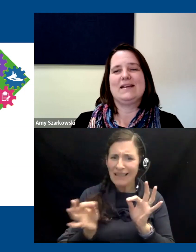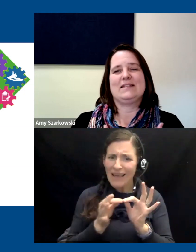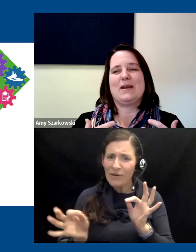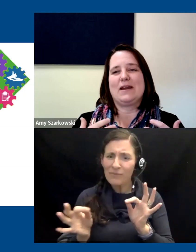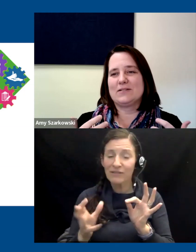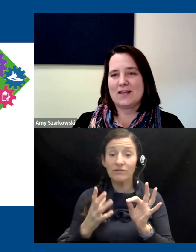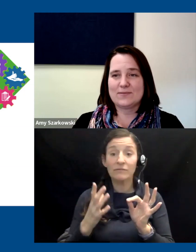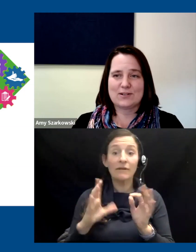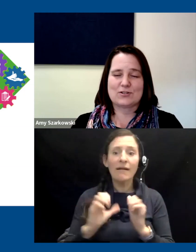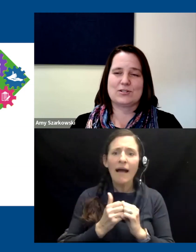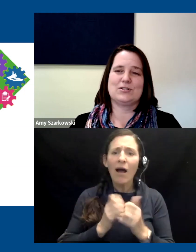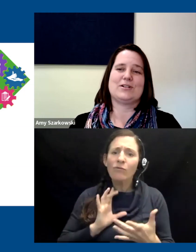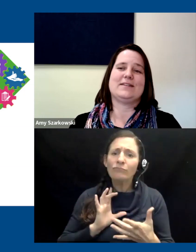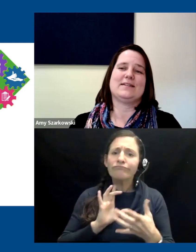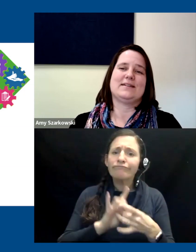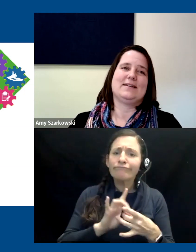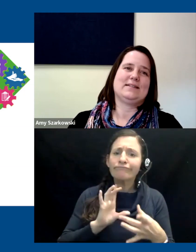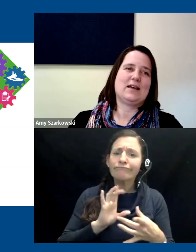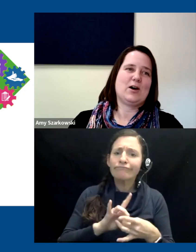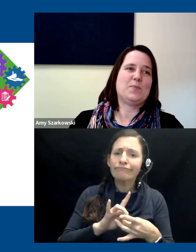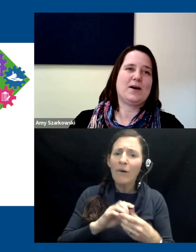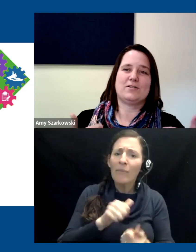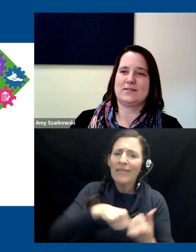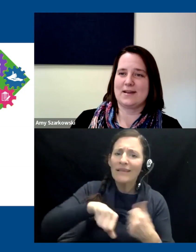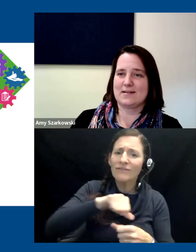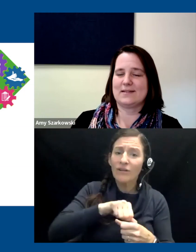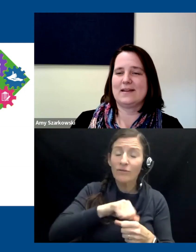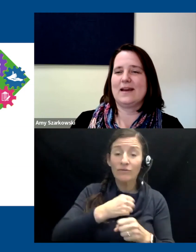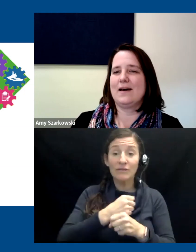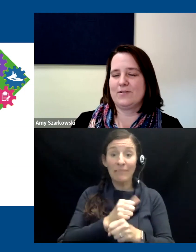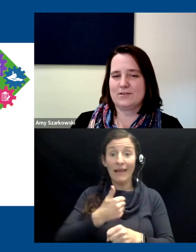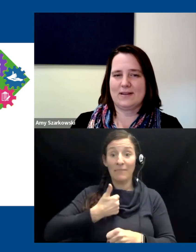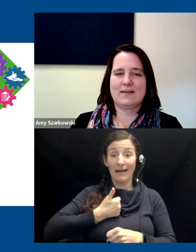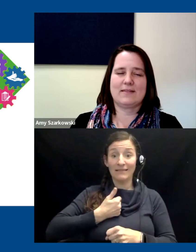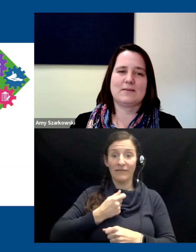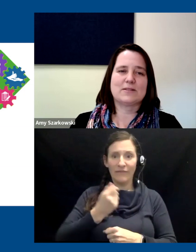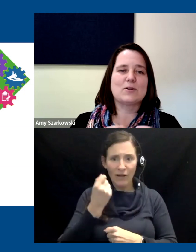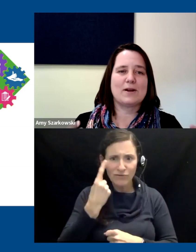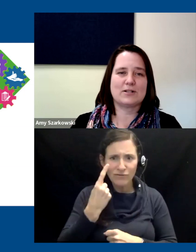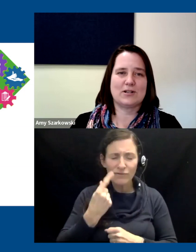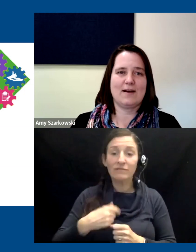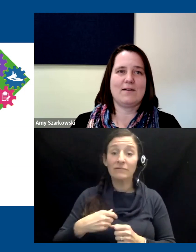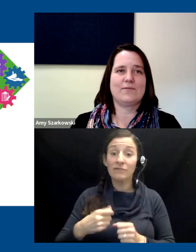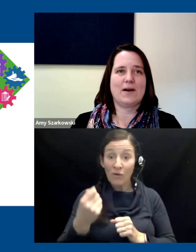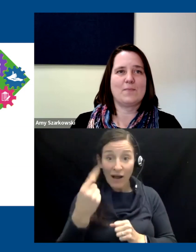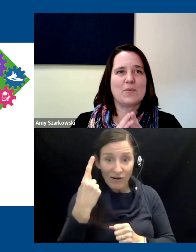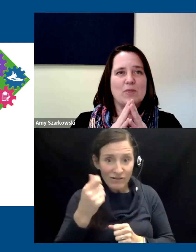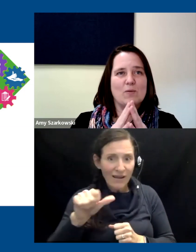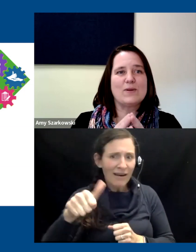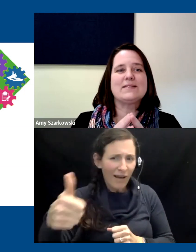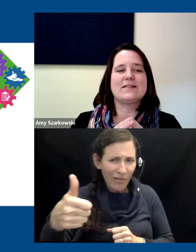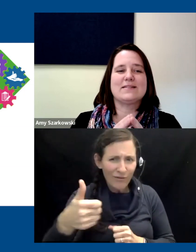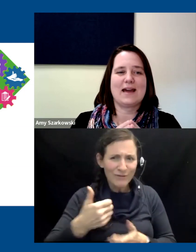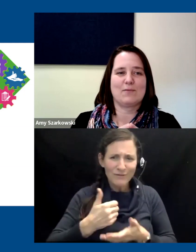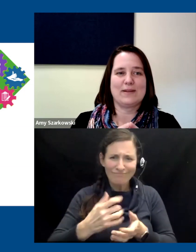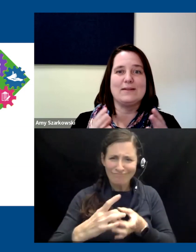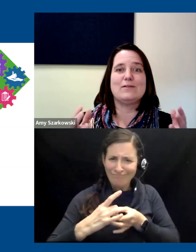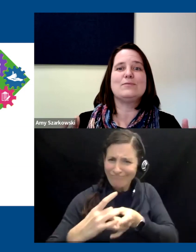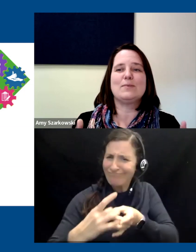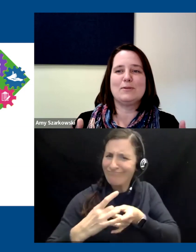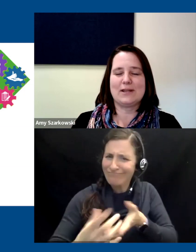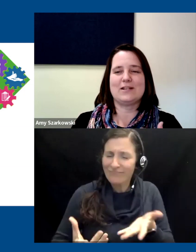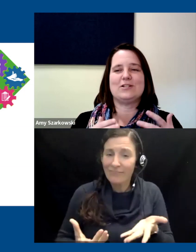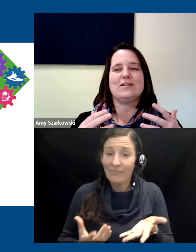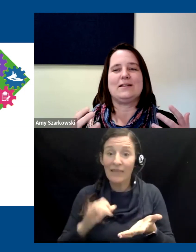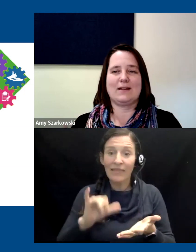others, to make ourselves understood, to help understand others. I think that so much of the reasons that we